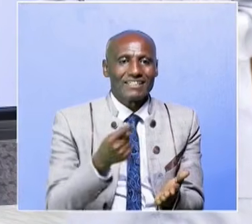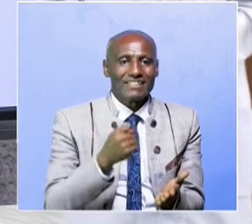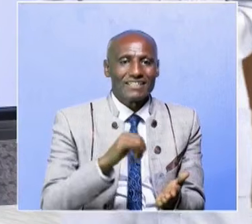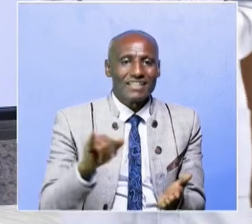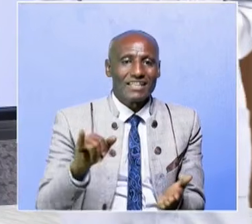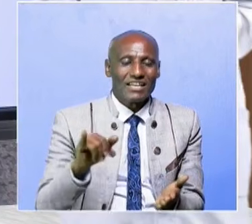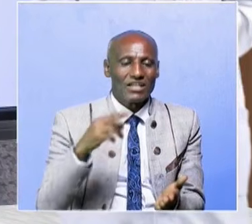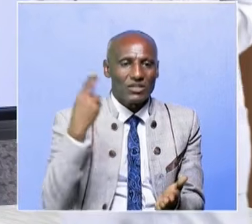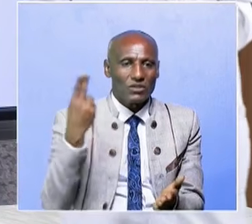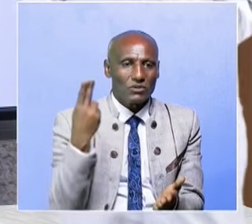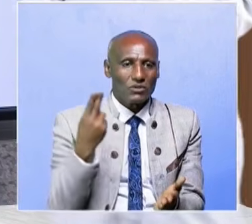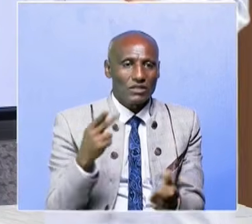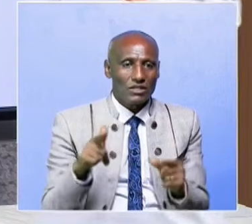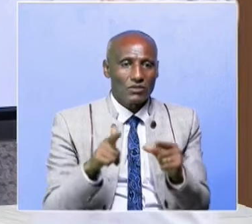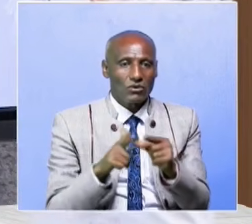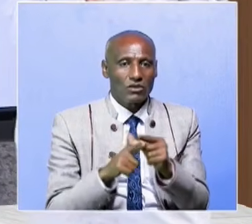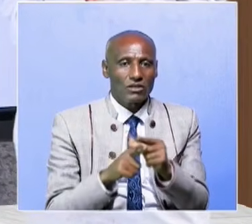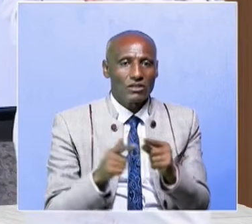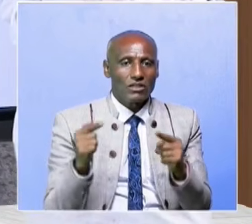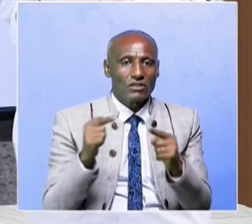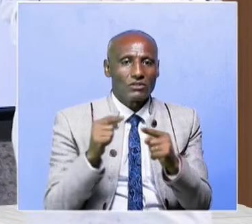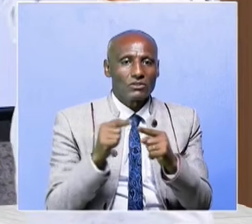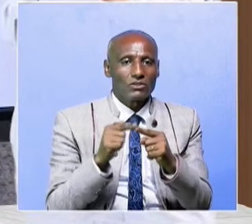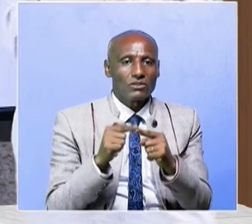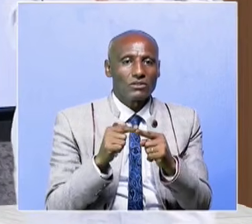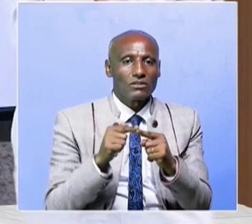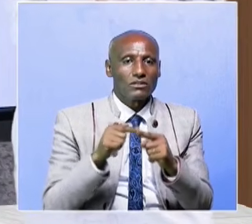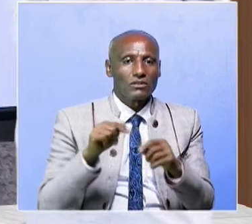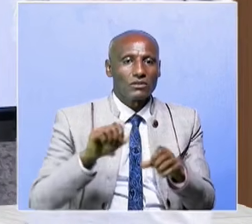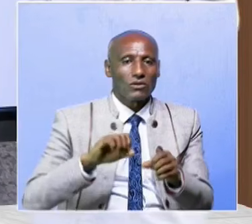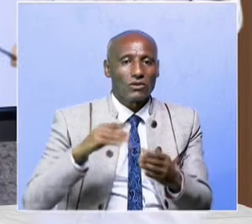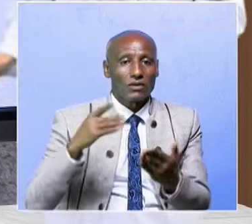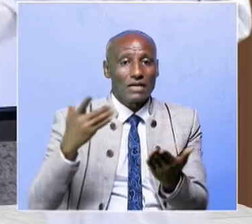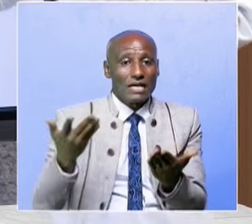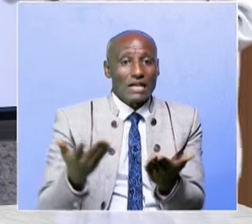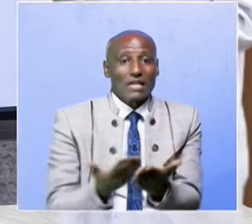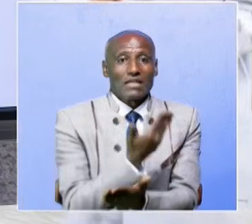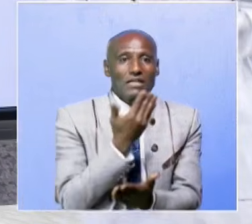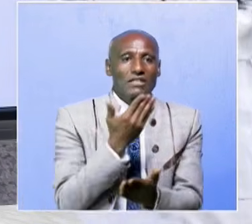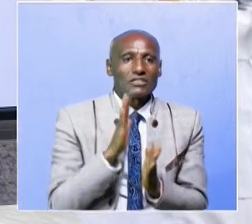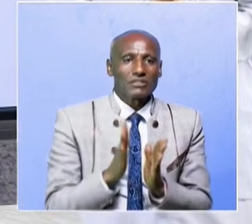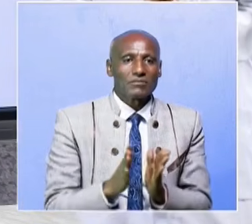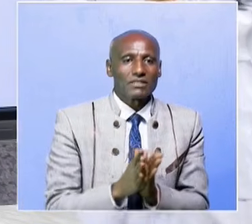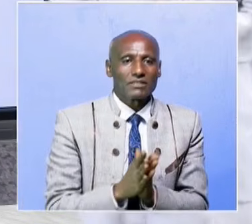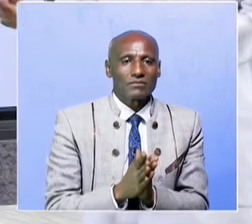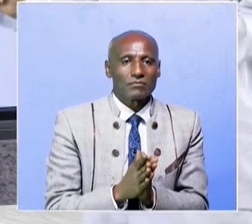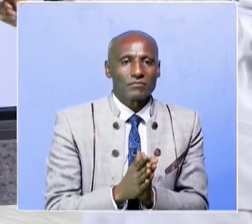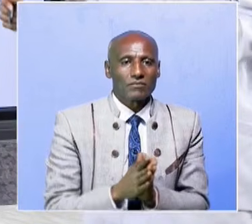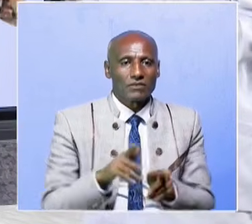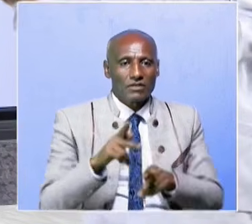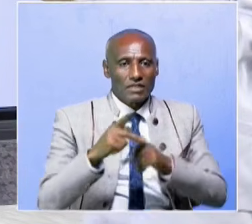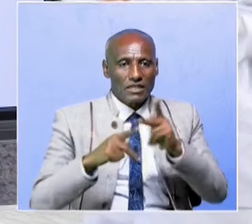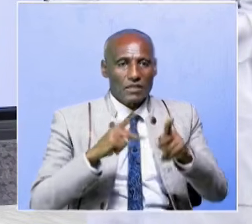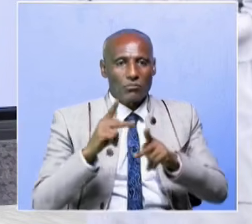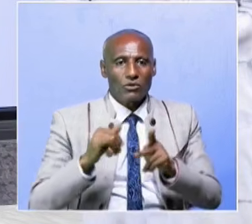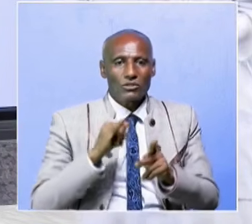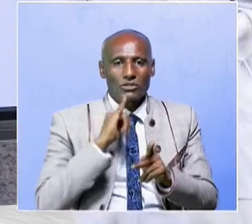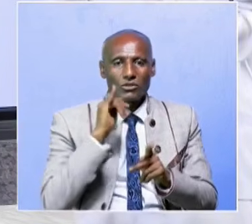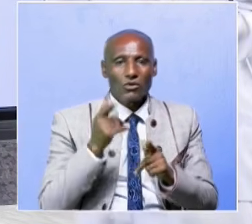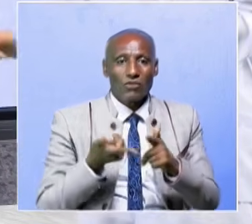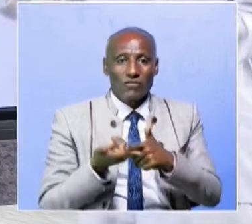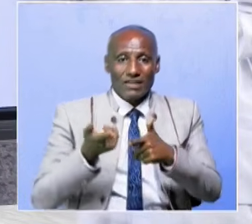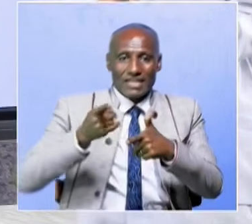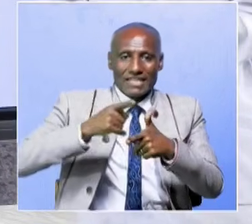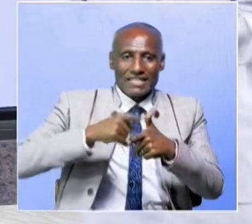to talk about demolitions or renovations. So restoration is the process of returning